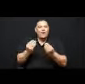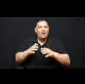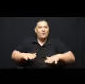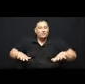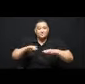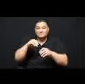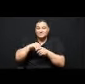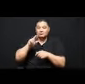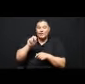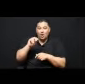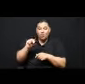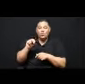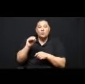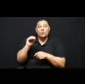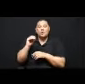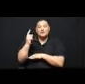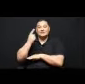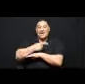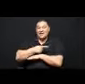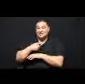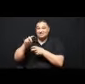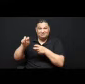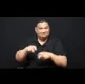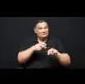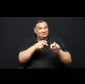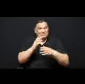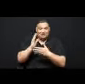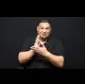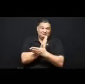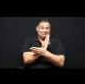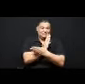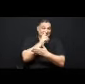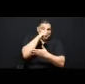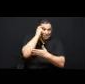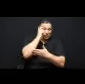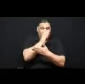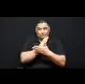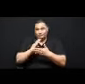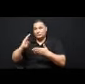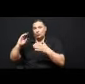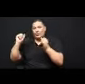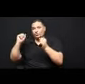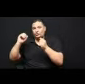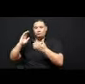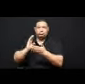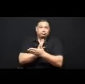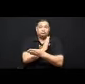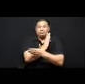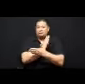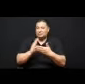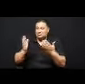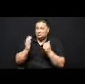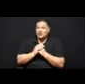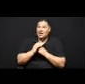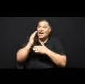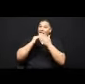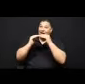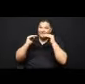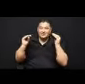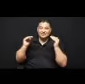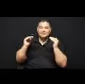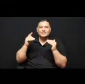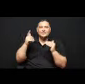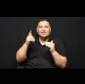of summer and a glimpse of winter. Let heaven be a mile marker rather than a finish